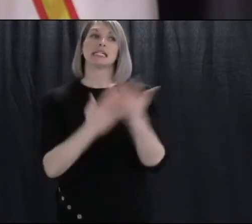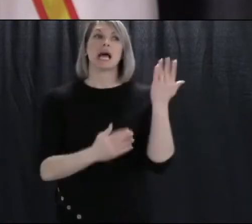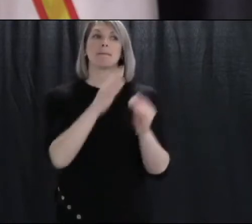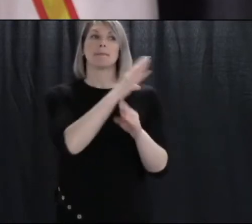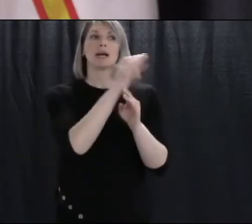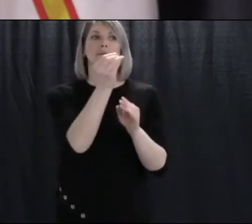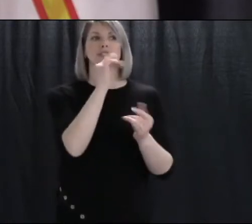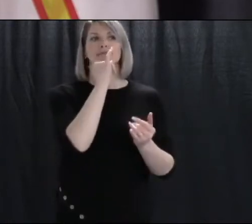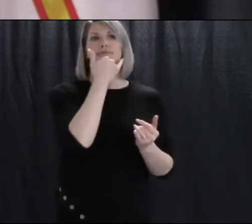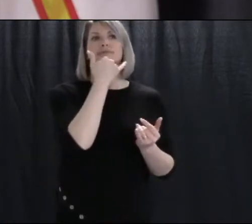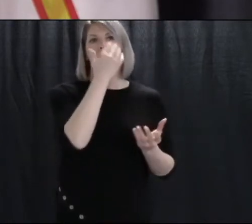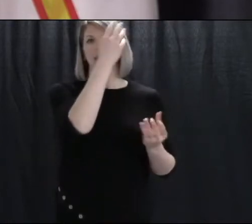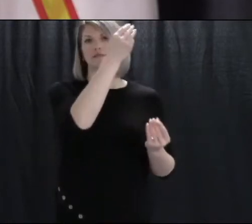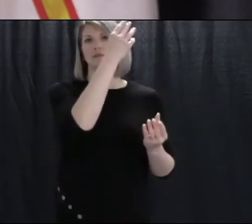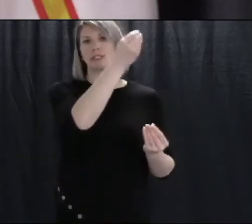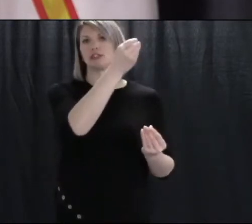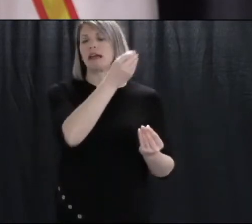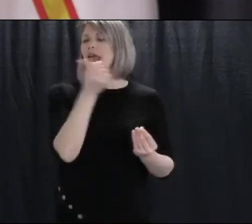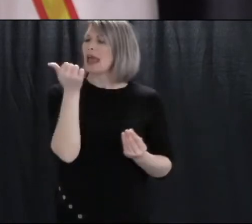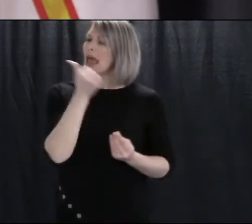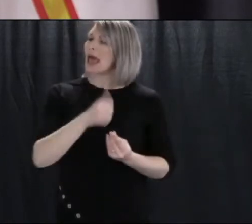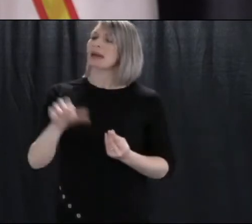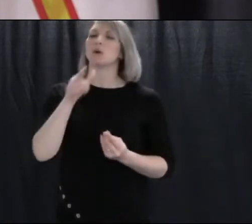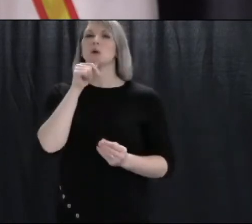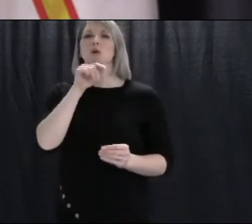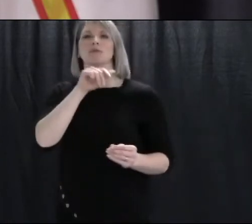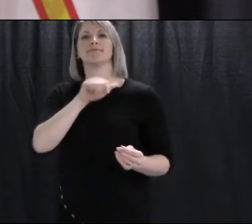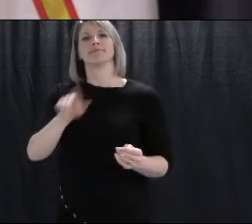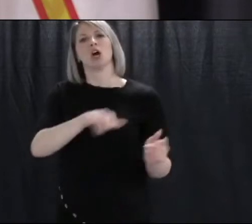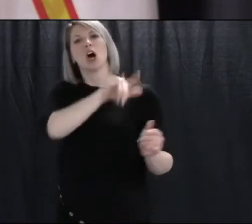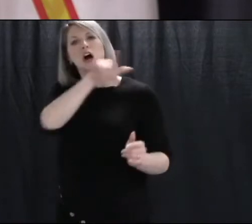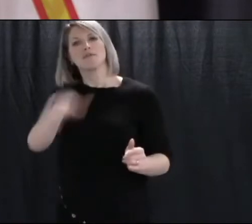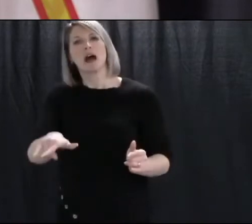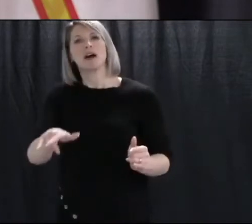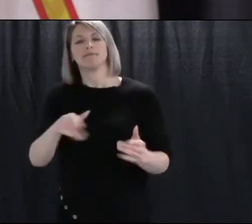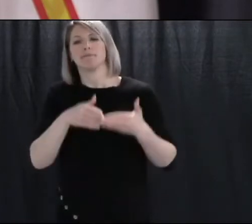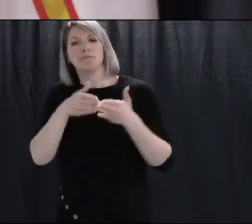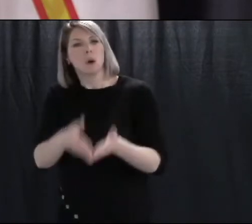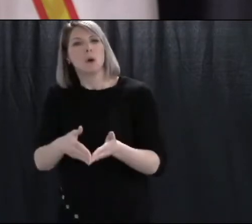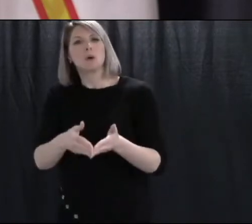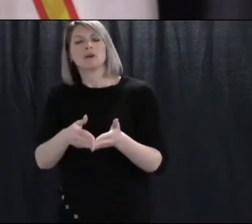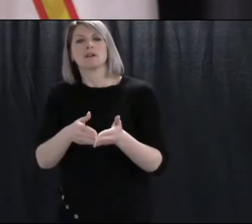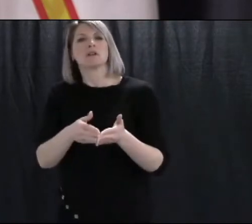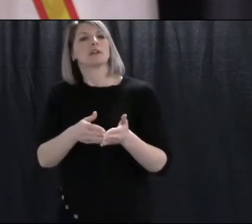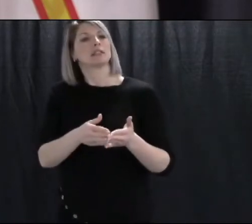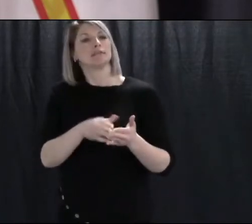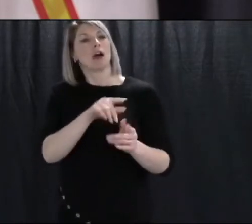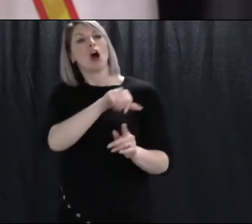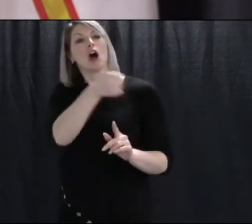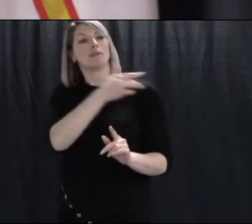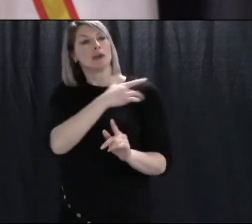Labrador from another province or an international destination, when you come to our province, 14